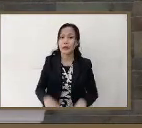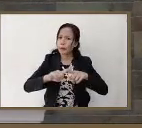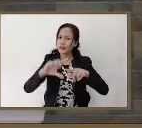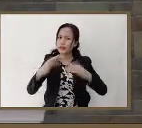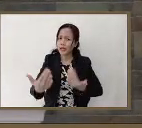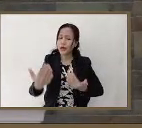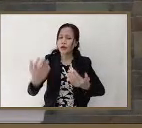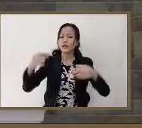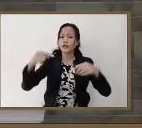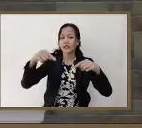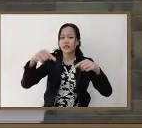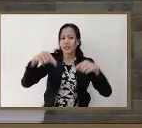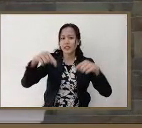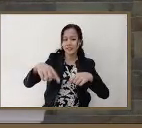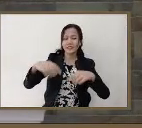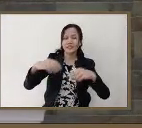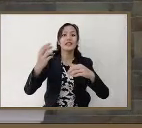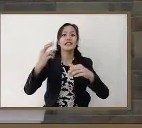2 Samuel.